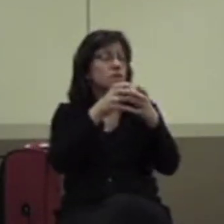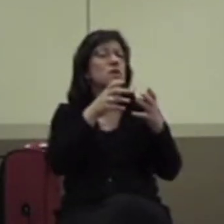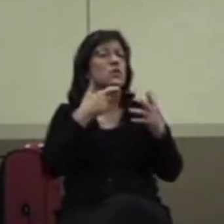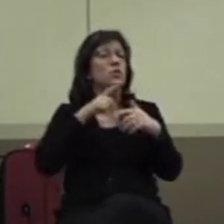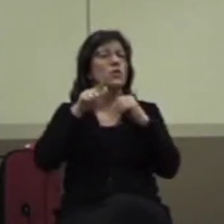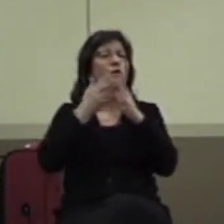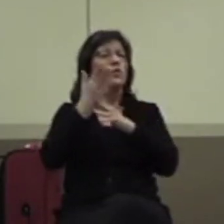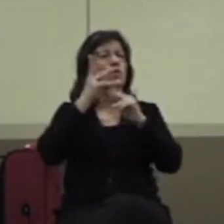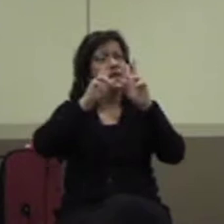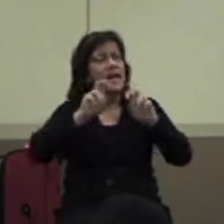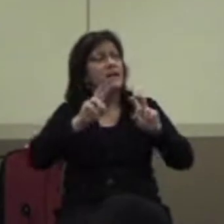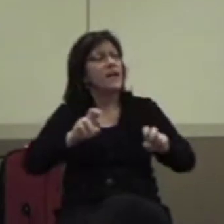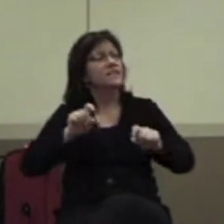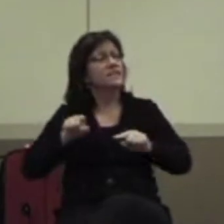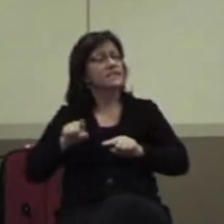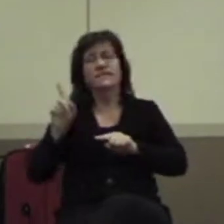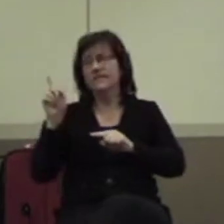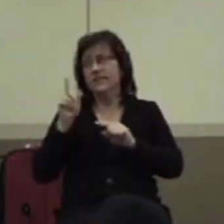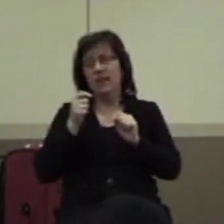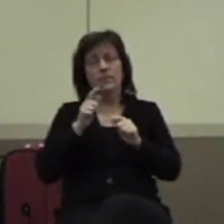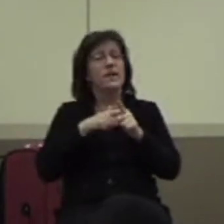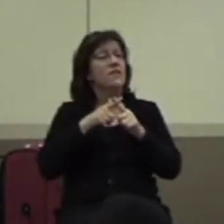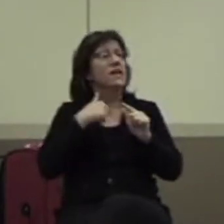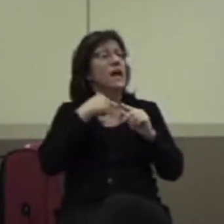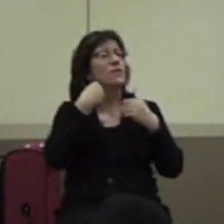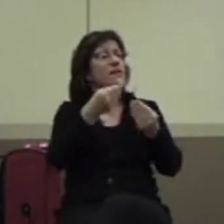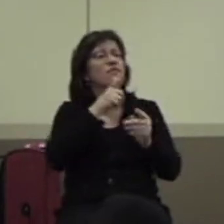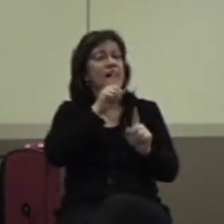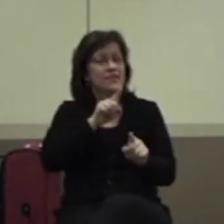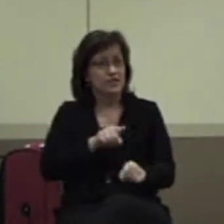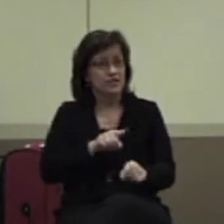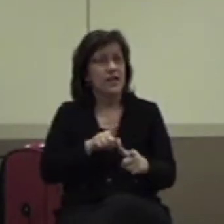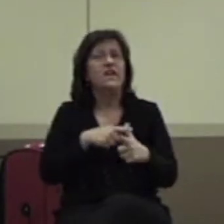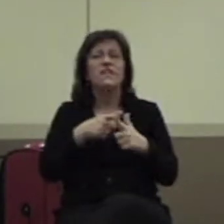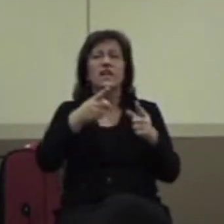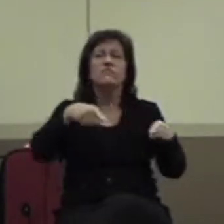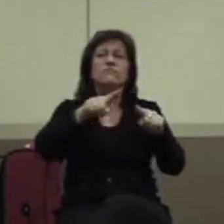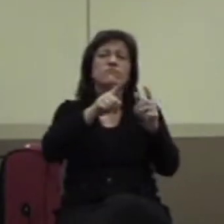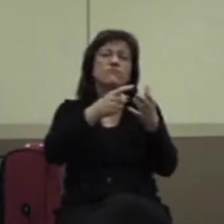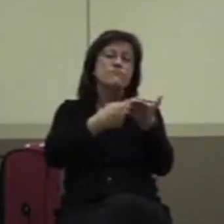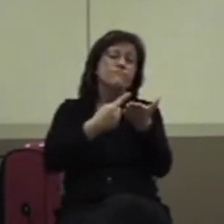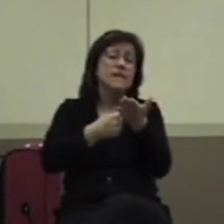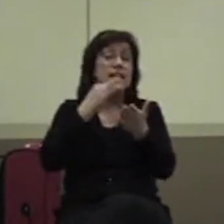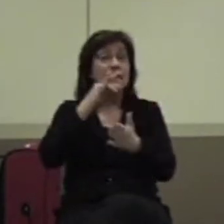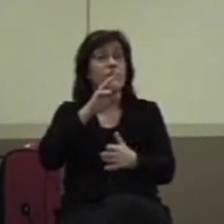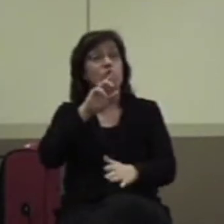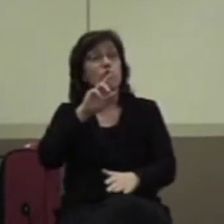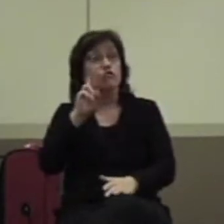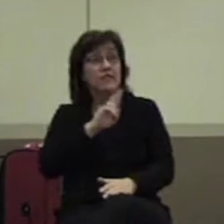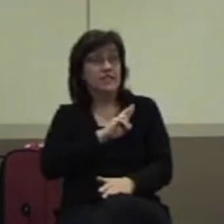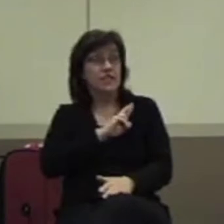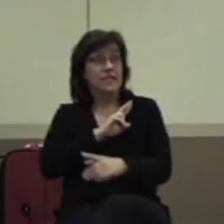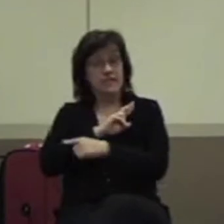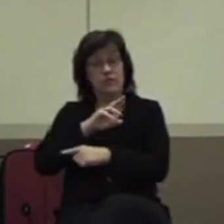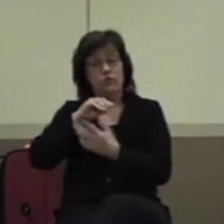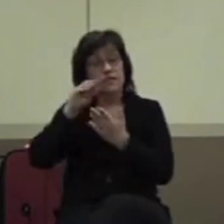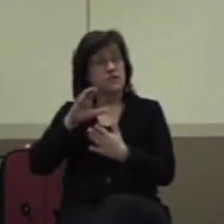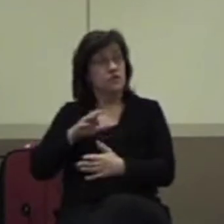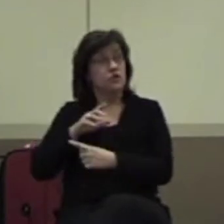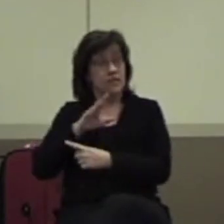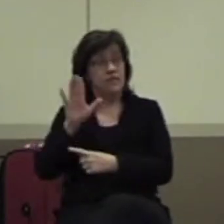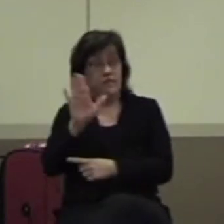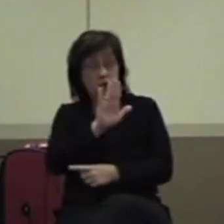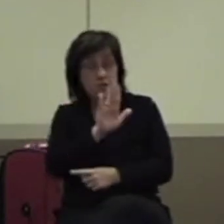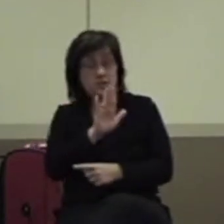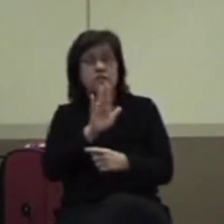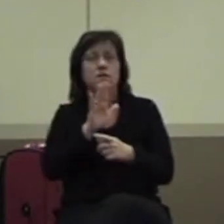through and analyze this a little bit, and then I'm going to give you the answers, and then I'm going to let you talk about if Richie were yours, what would you do? But I want you